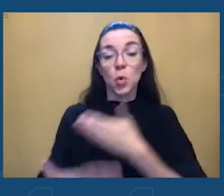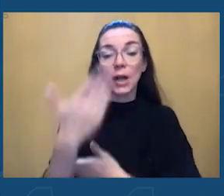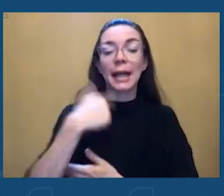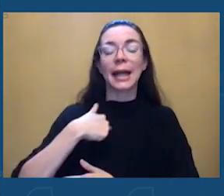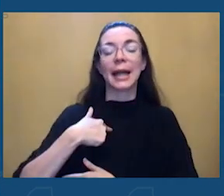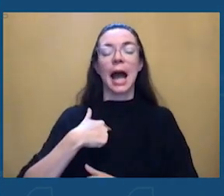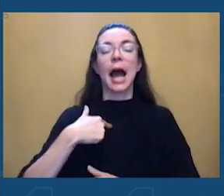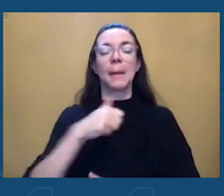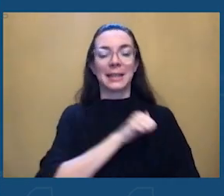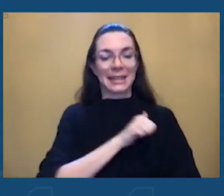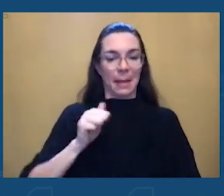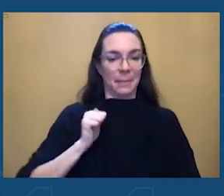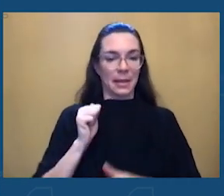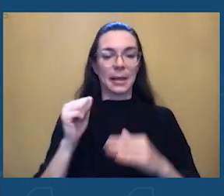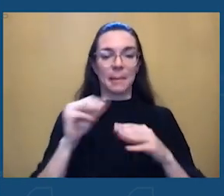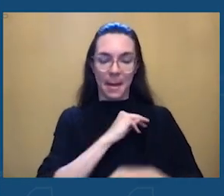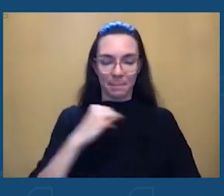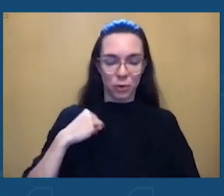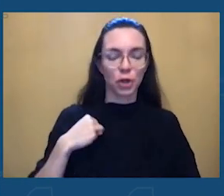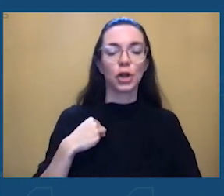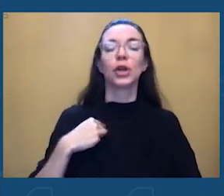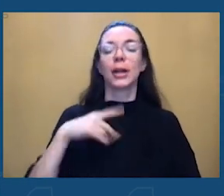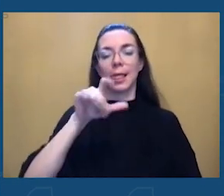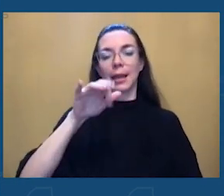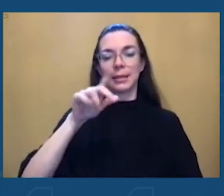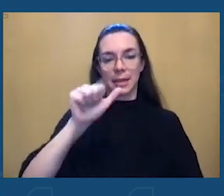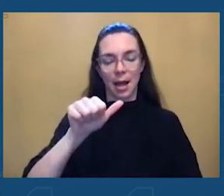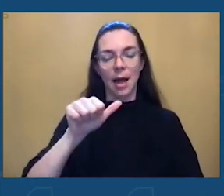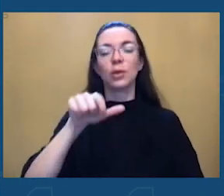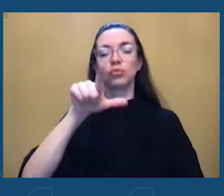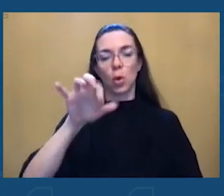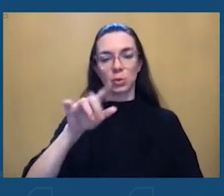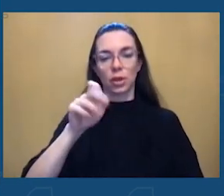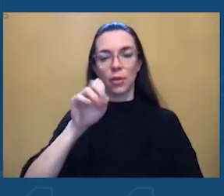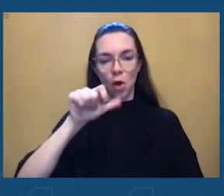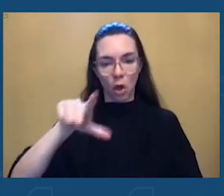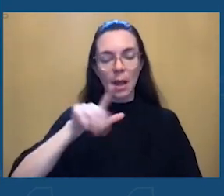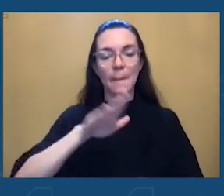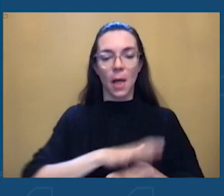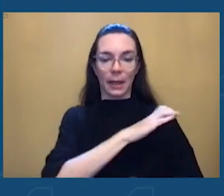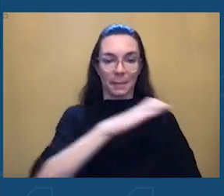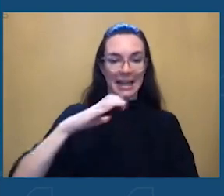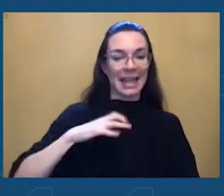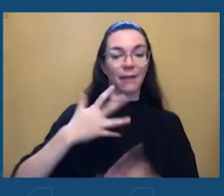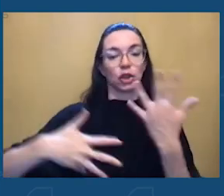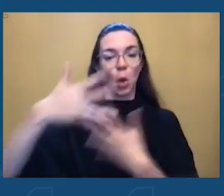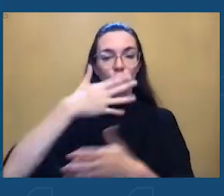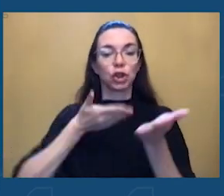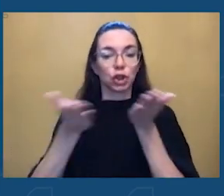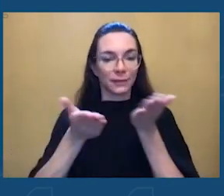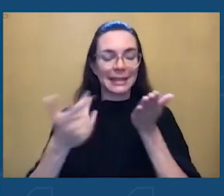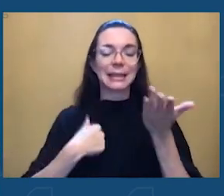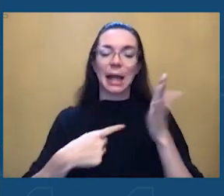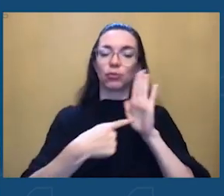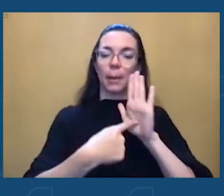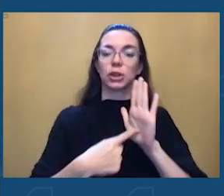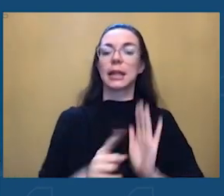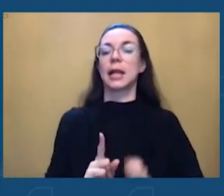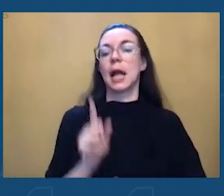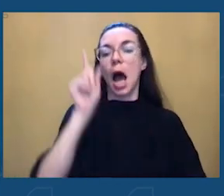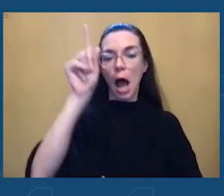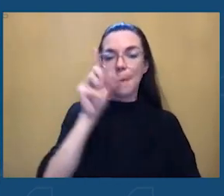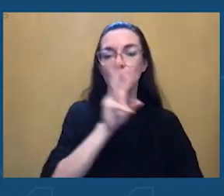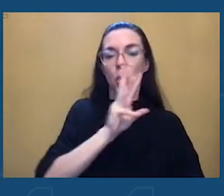B. Rosenthal. I'm the chair of the Committee on Social Services, and I represent the Upper West Side and parts of Hell's